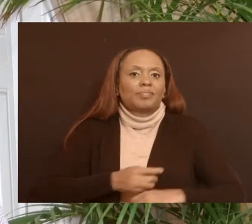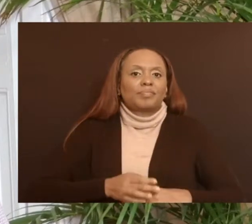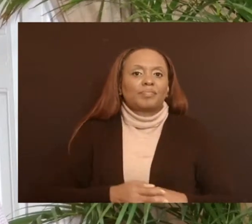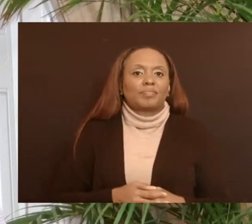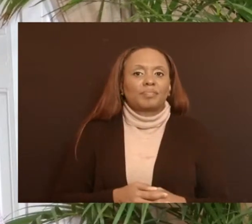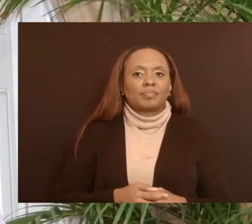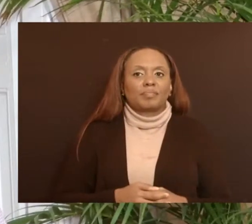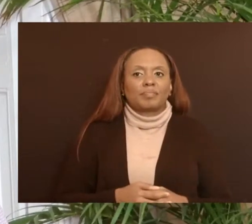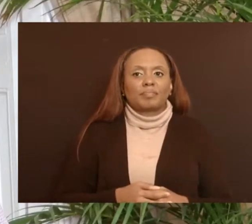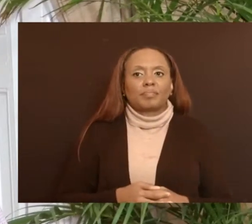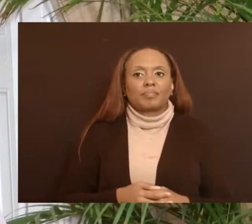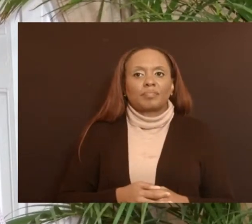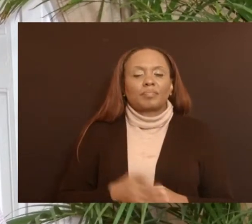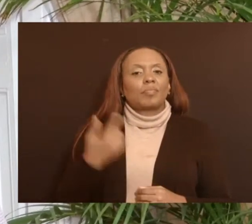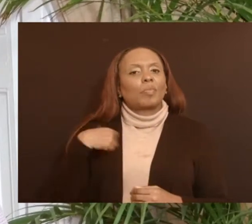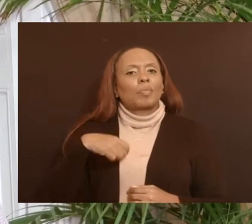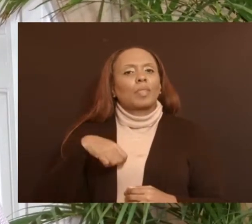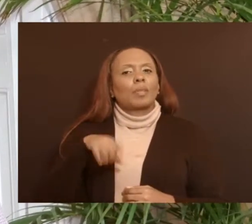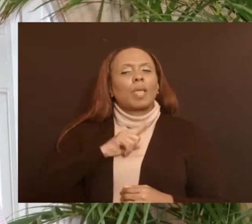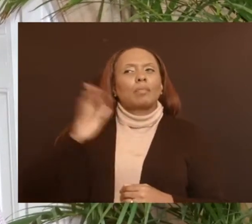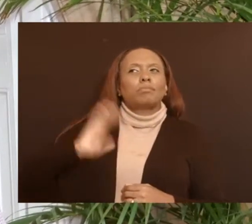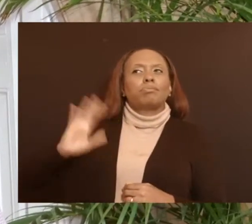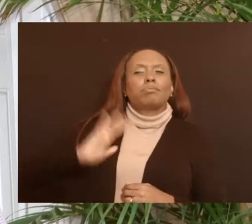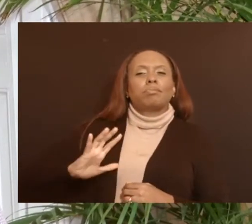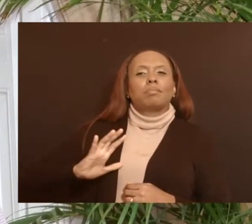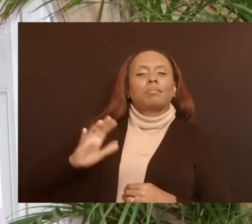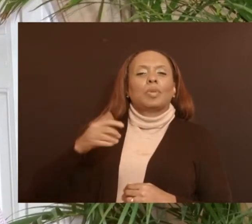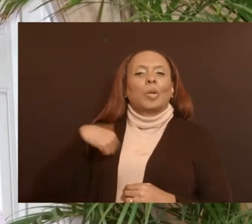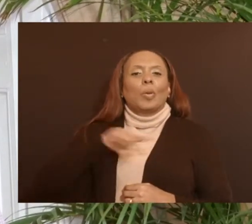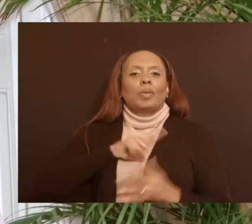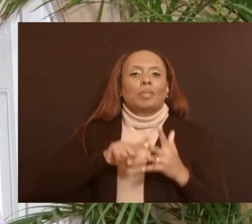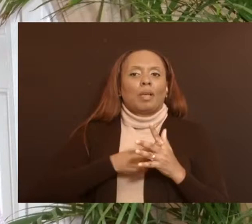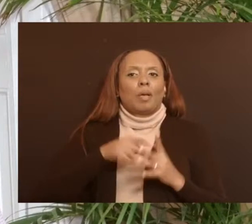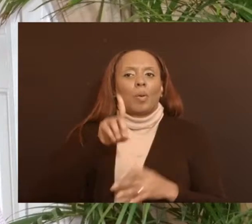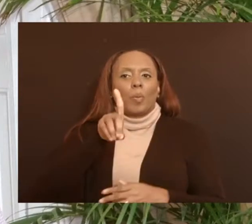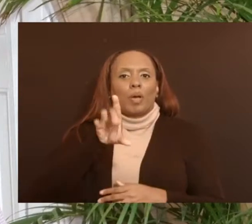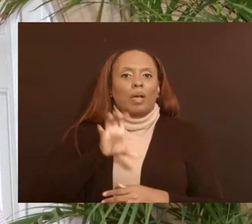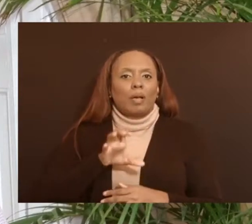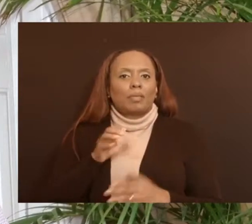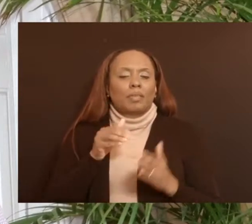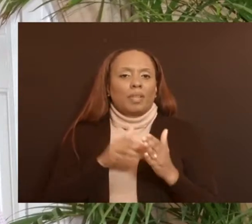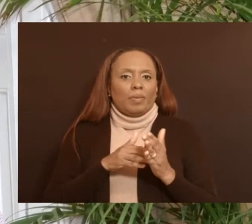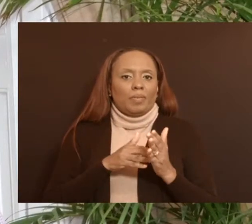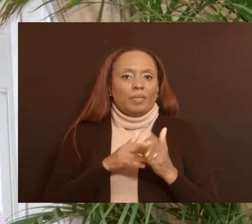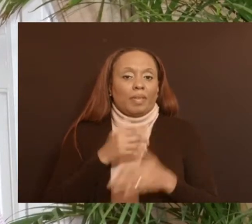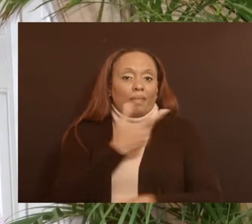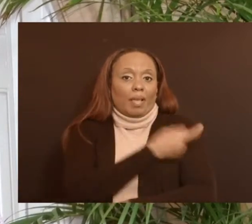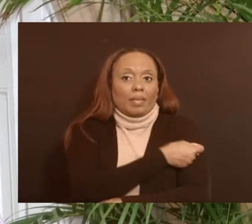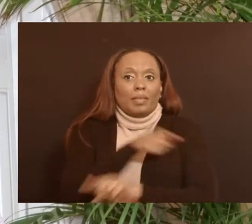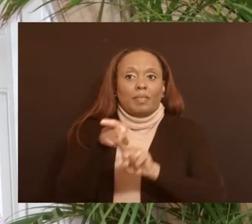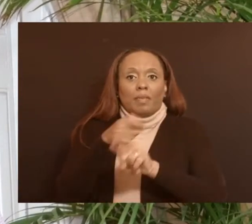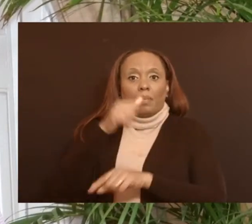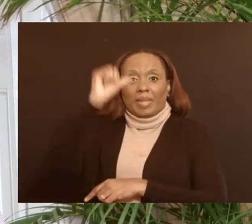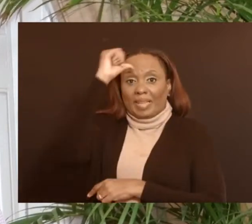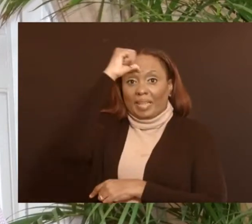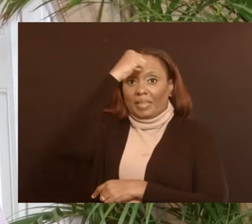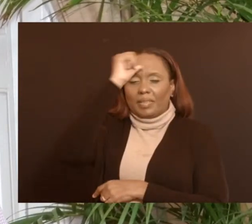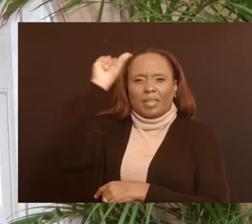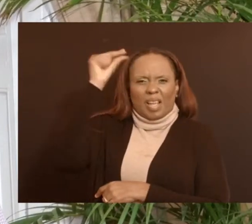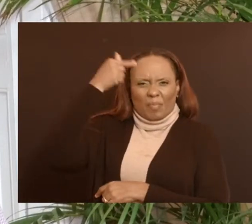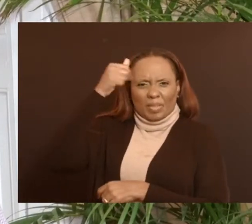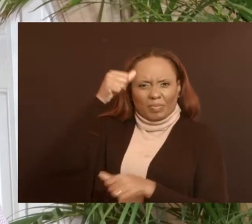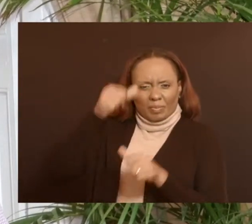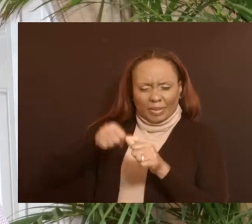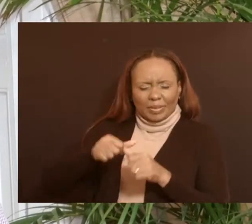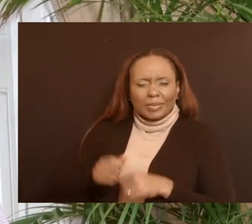with 100,000 vaccines from a kind donation from the government of India.